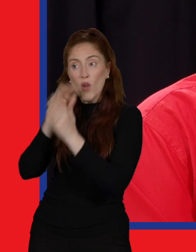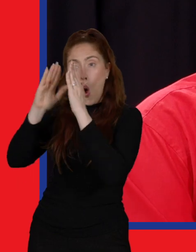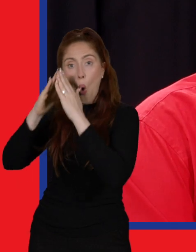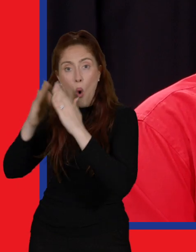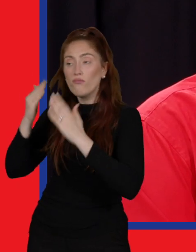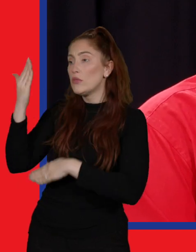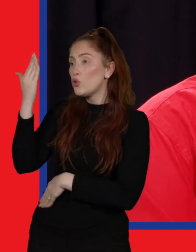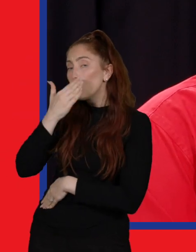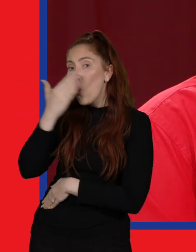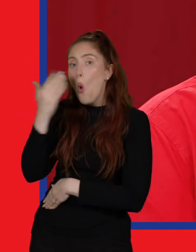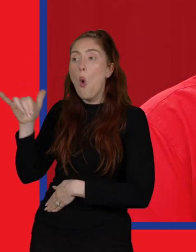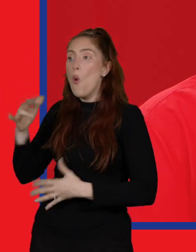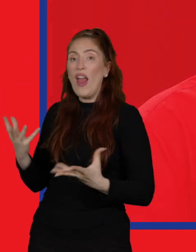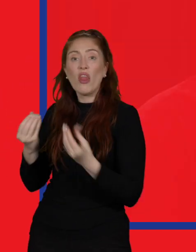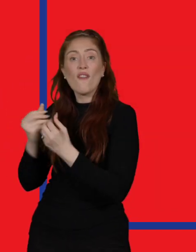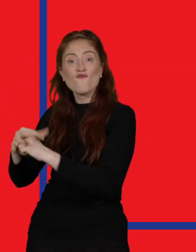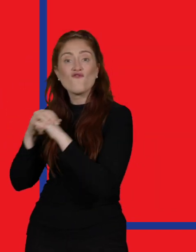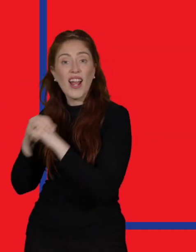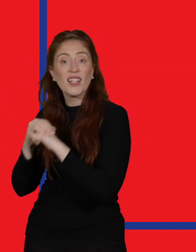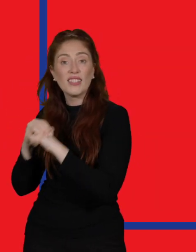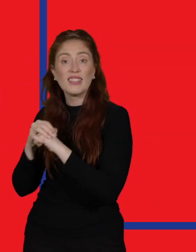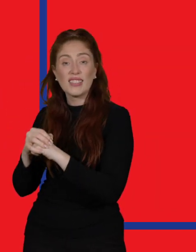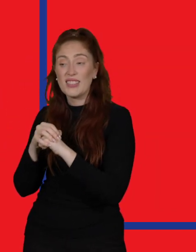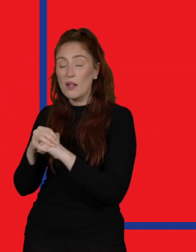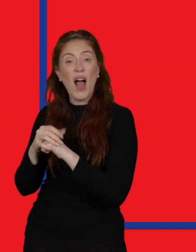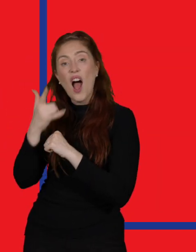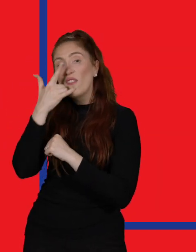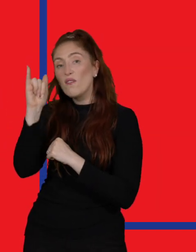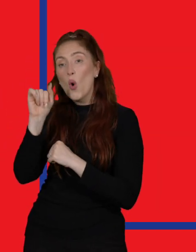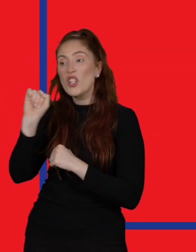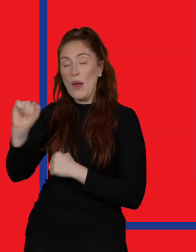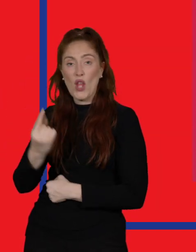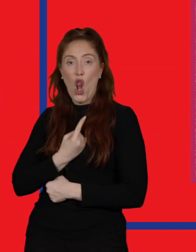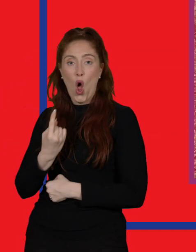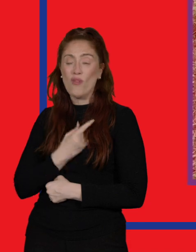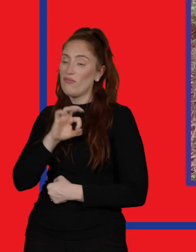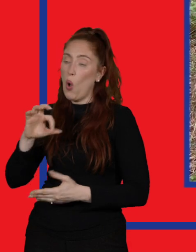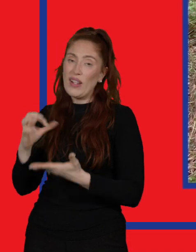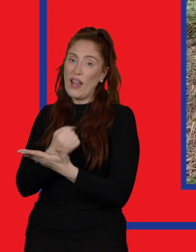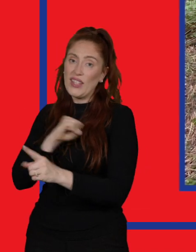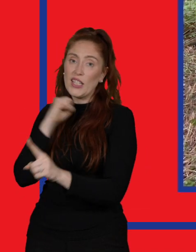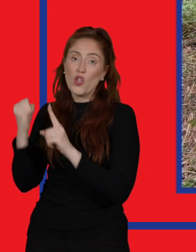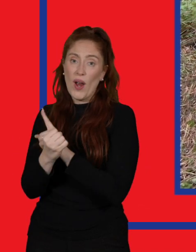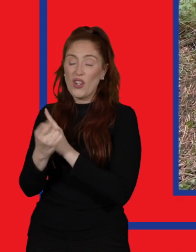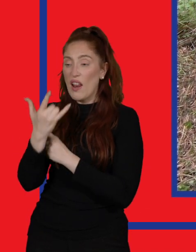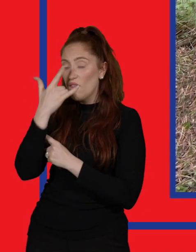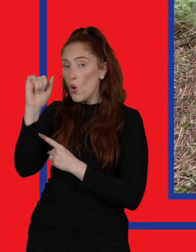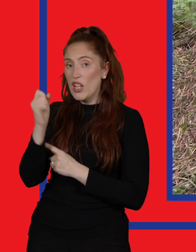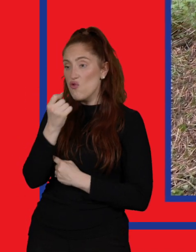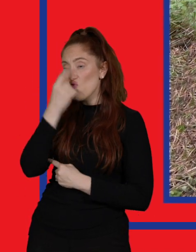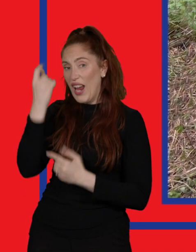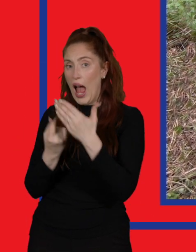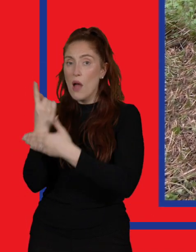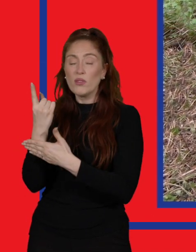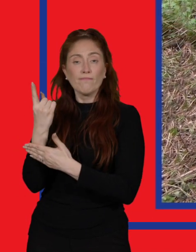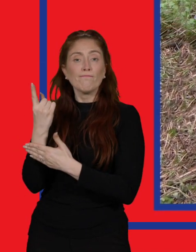felt safe at home. He felt safe at school and going out with his friends. But Daniel found himself alone in an unsafe situation